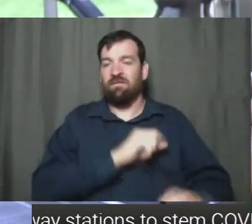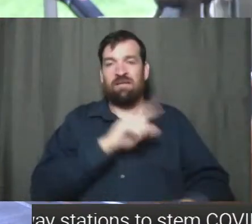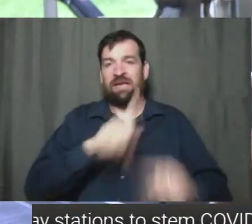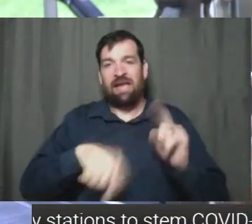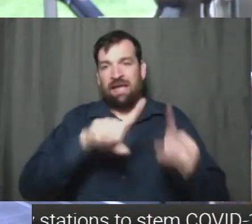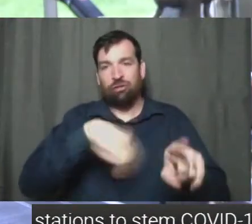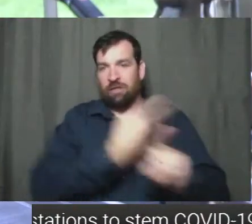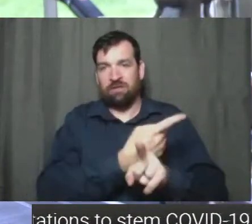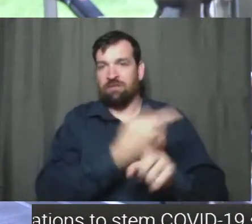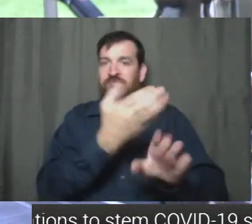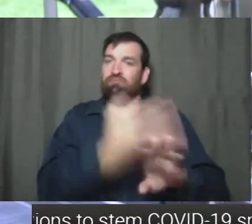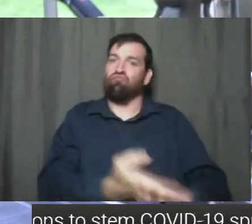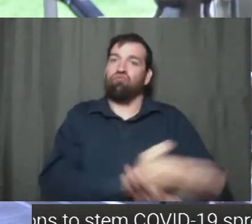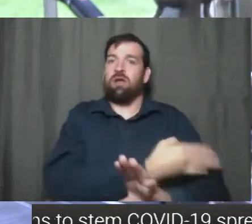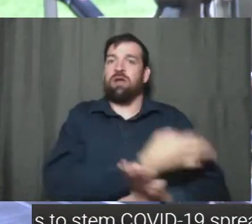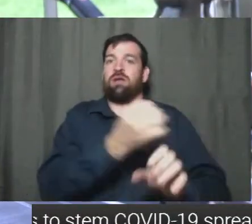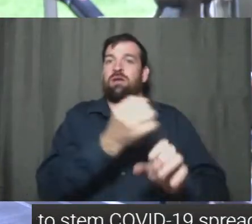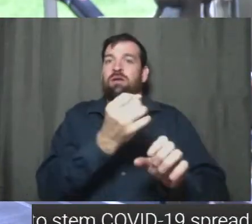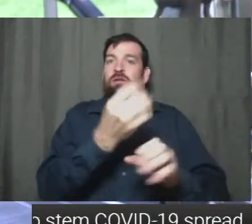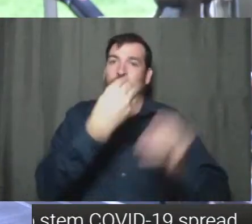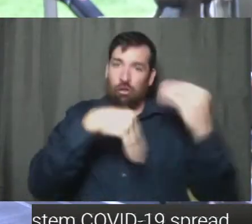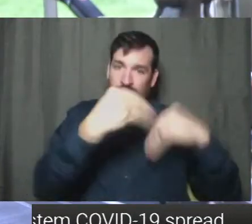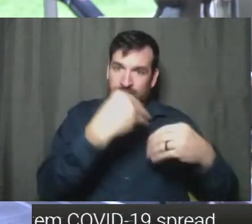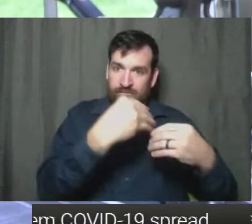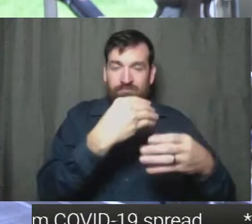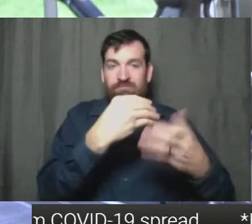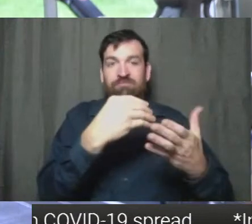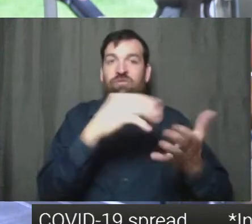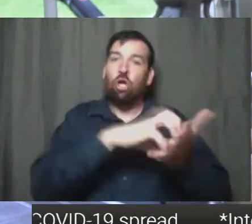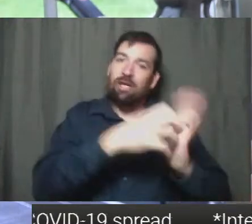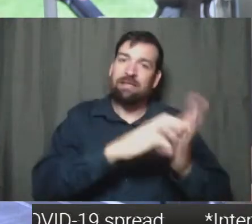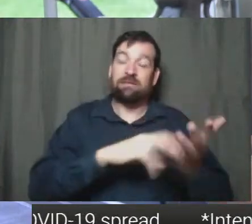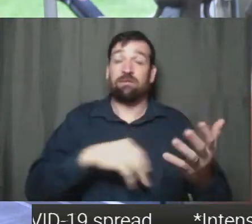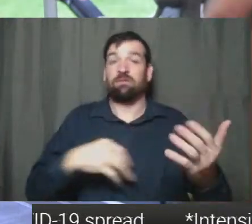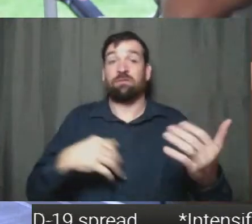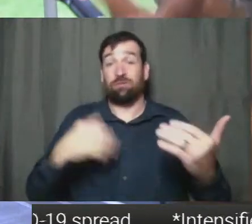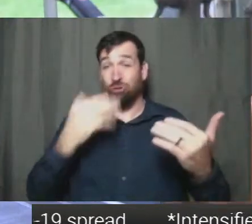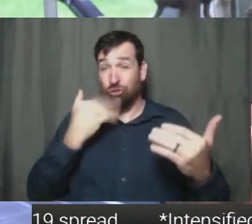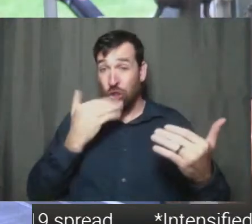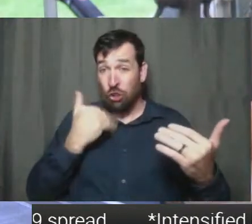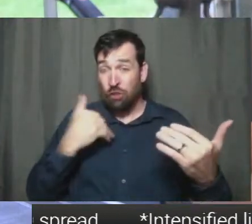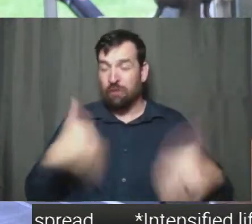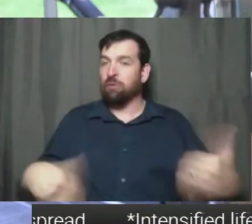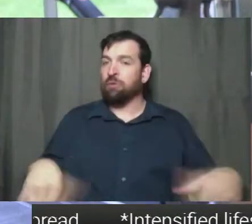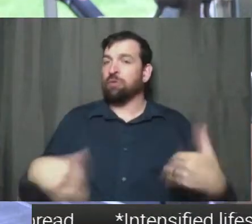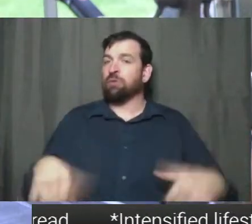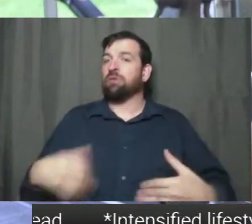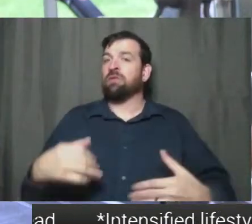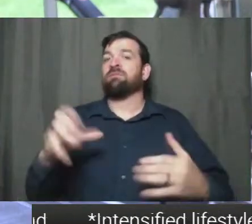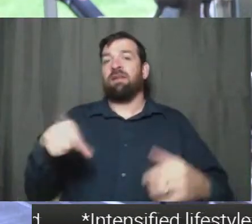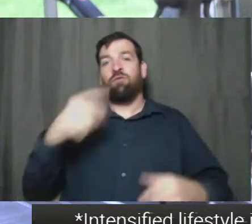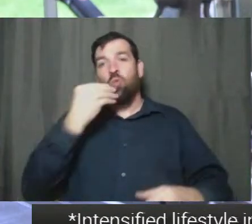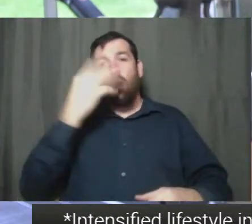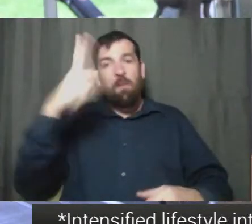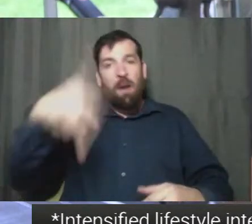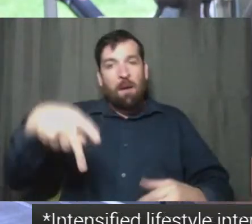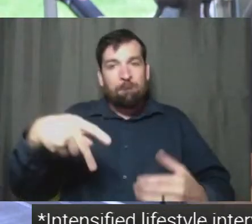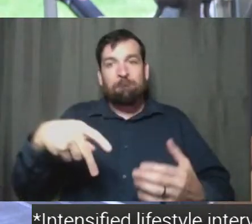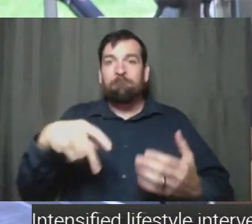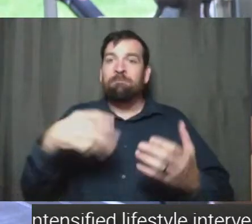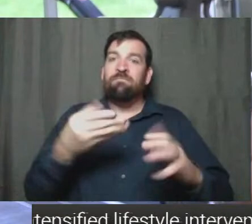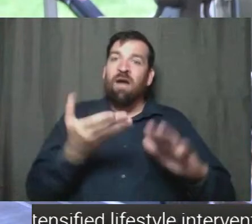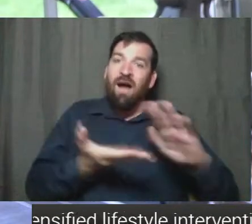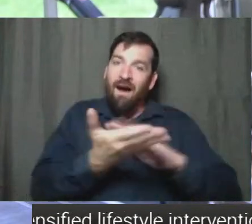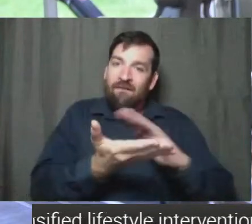cookies because it's going down automatically. There you So if I'm gonna have sugar in my house, like I have to warm up my oven, then I have to wait 10 minutes for it to